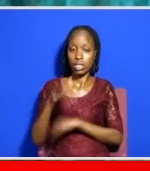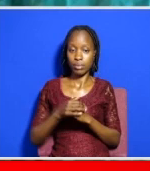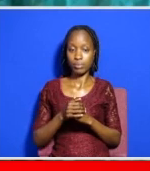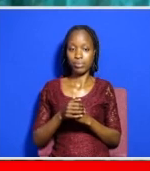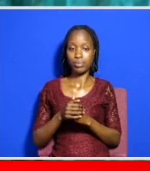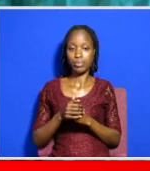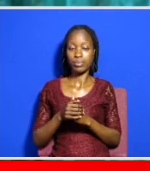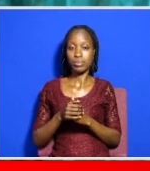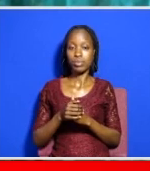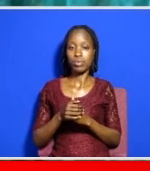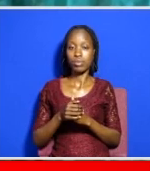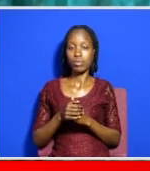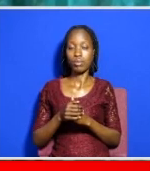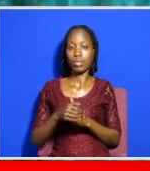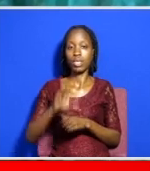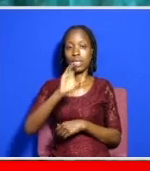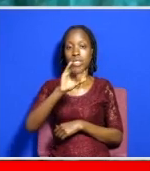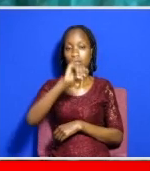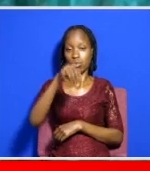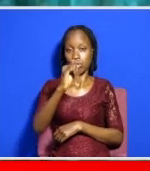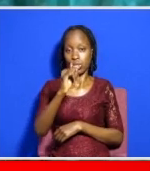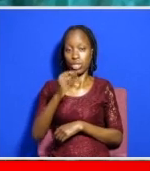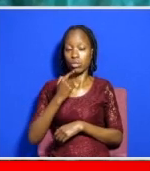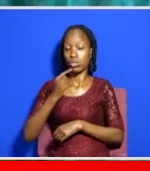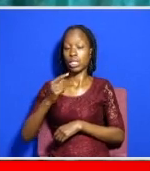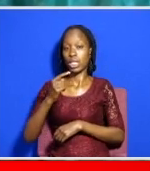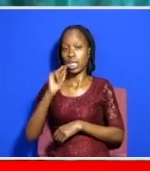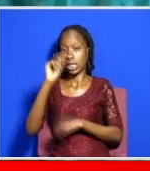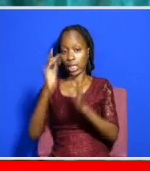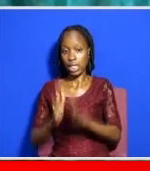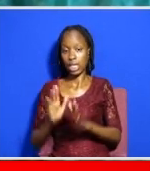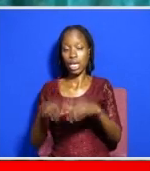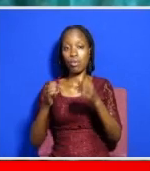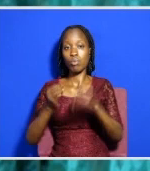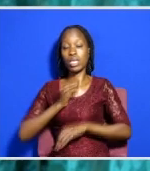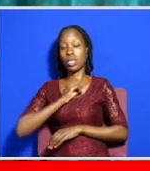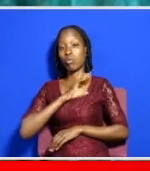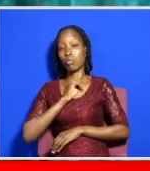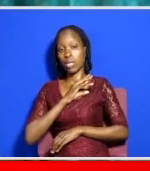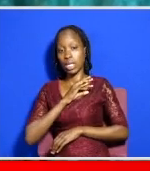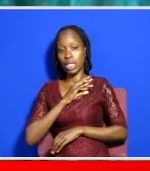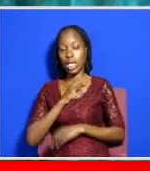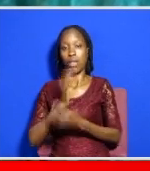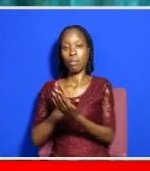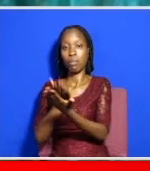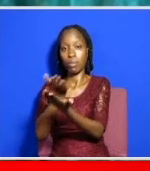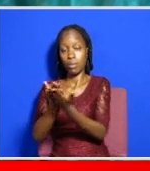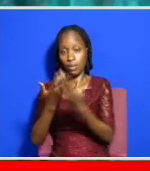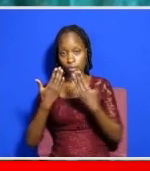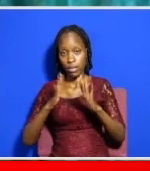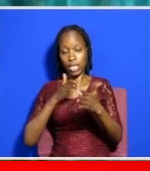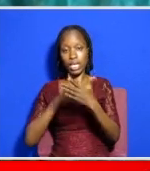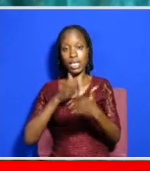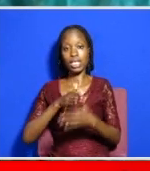her leadership, Chief Justice, ambie wa Kenya, how many complaints have been filed against the